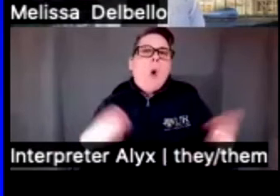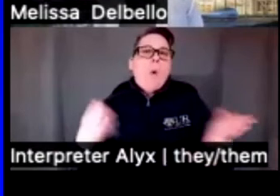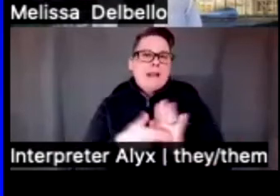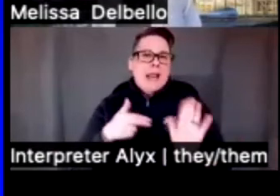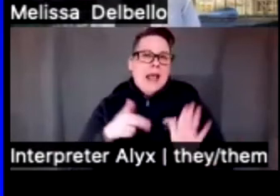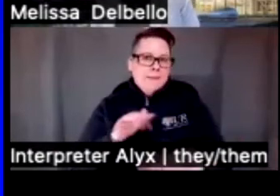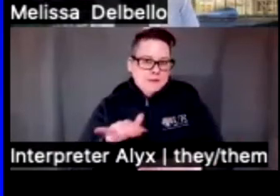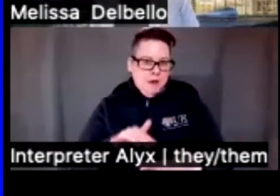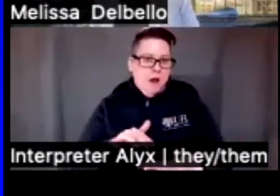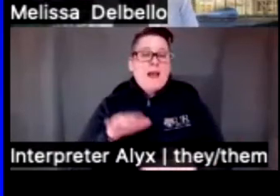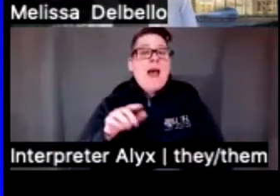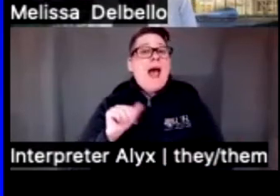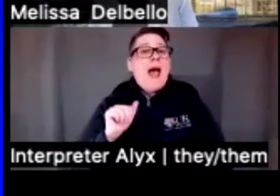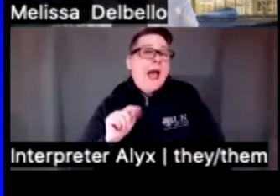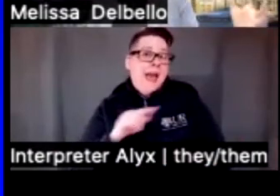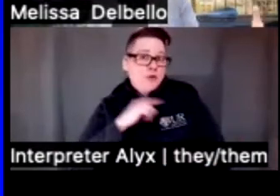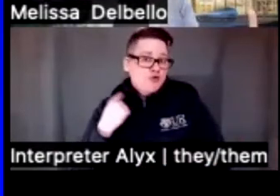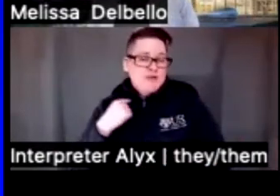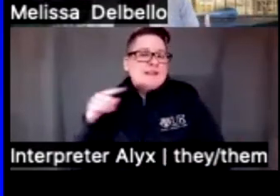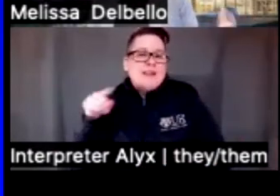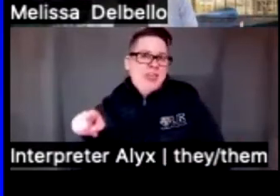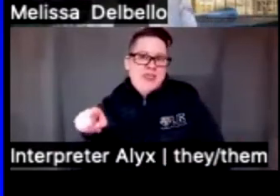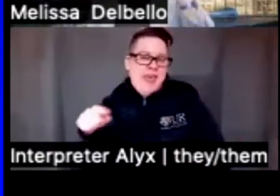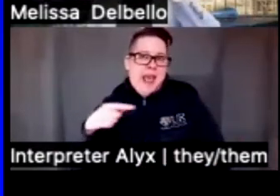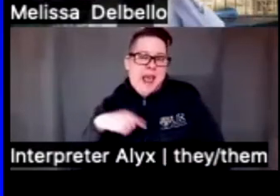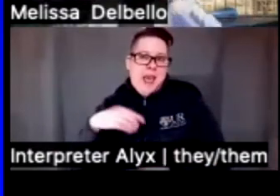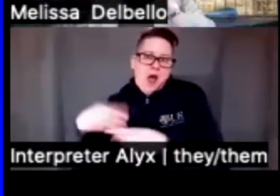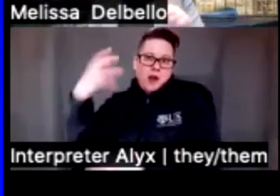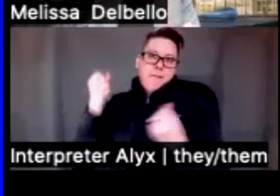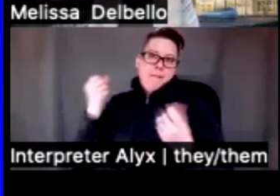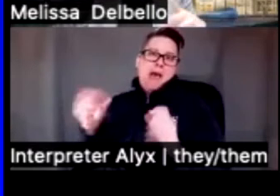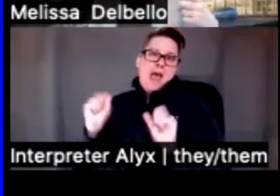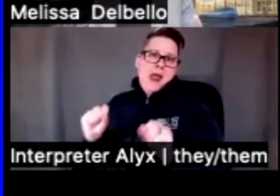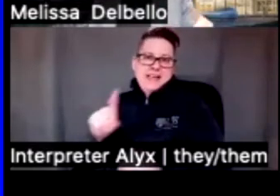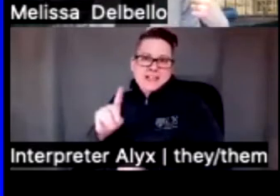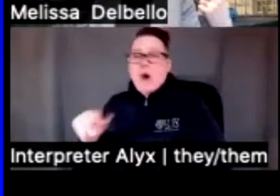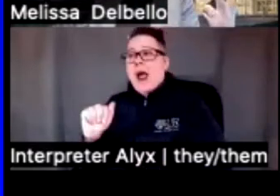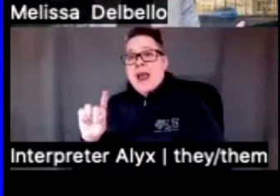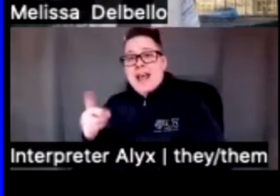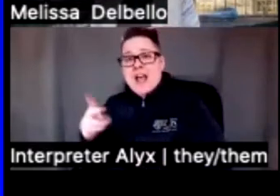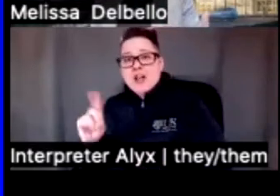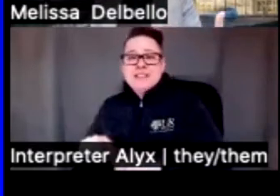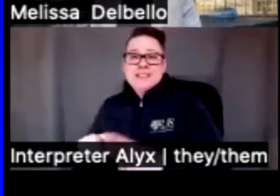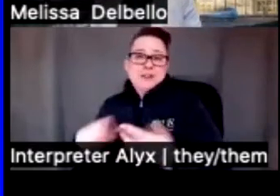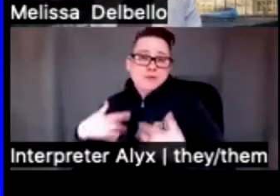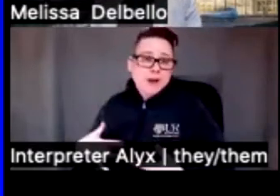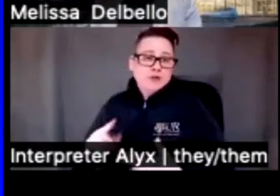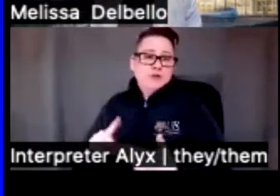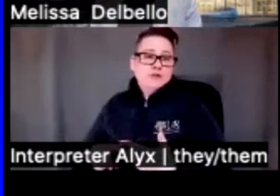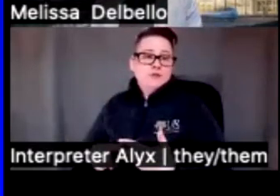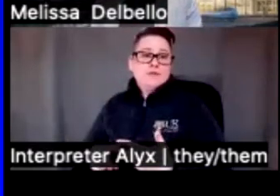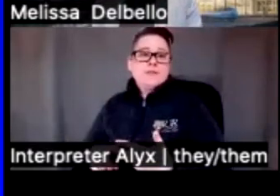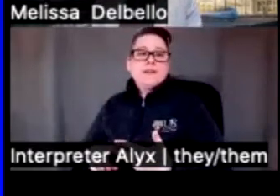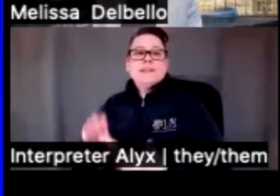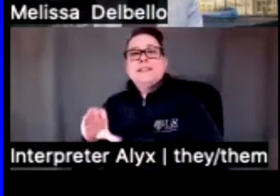defined at risk as a wide variety of disorders, ADHD, depressive disorders,